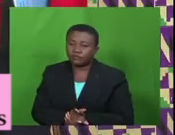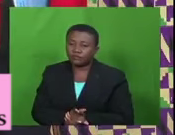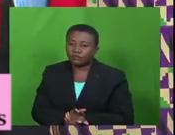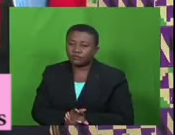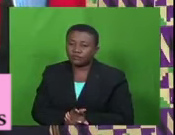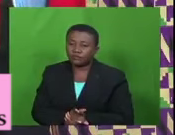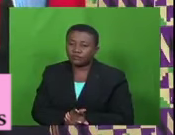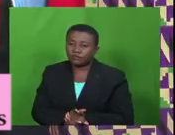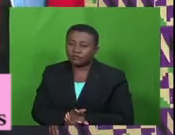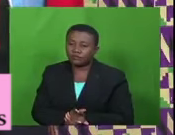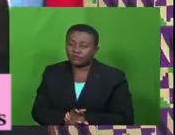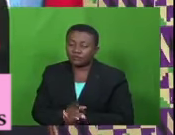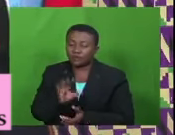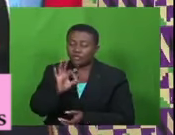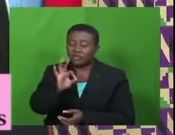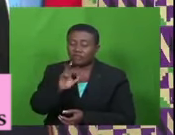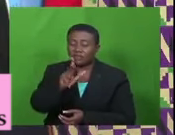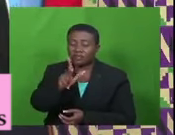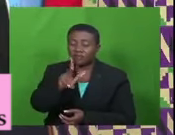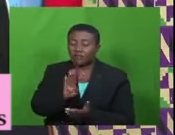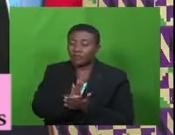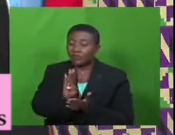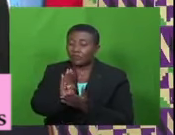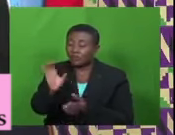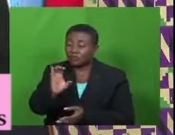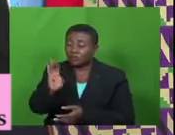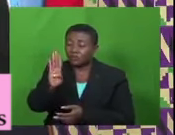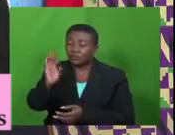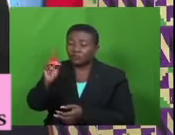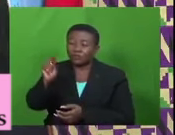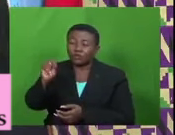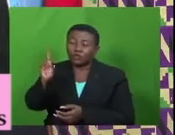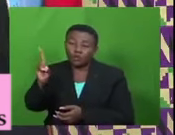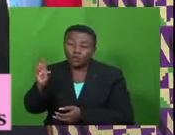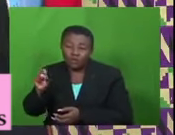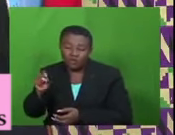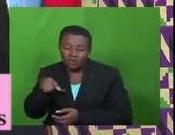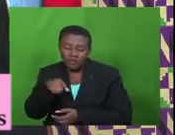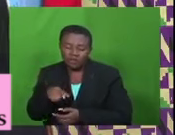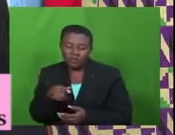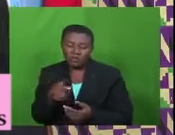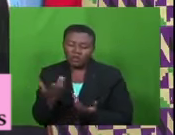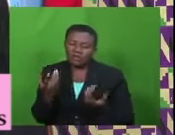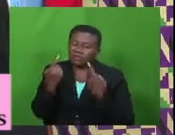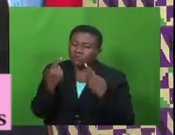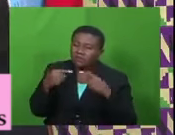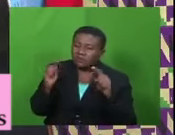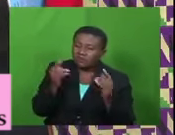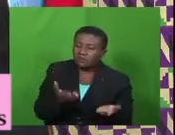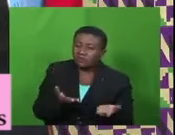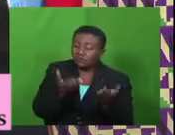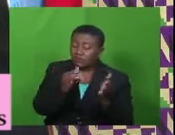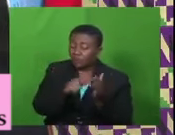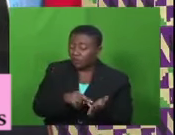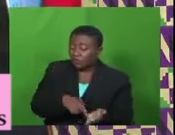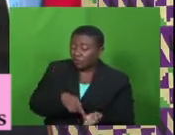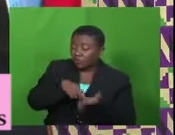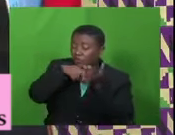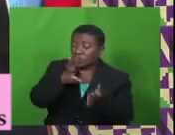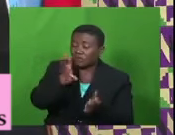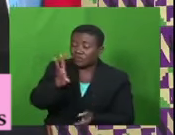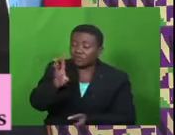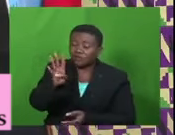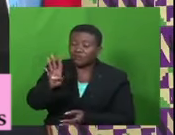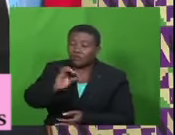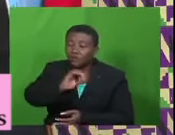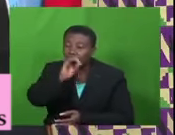The 83 billion cedis bonds that were successfully tendered also represent 64% of the